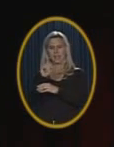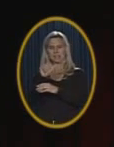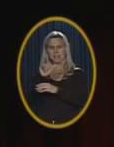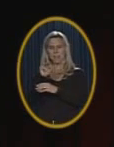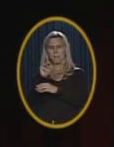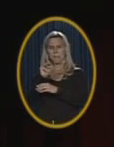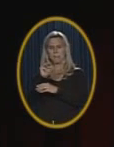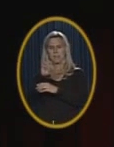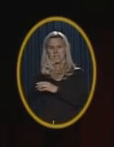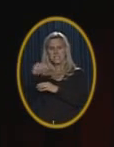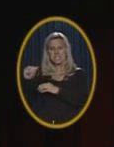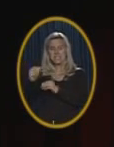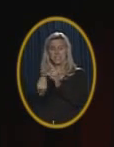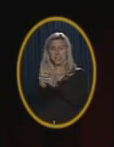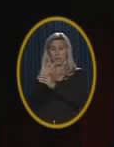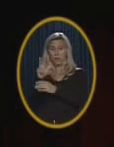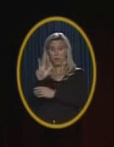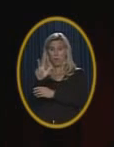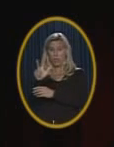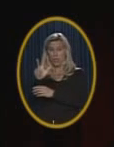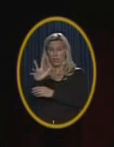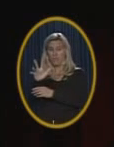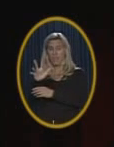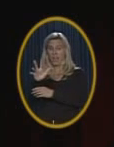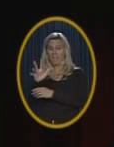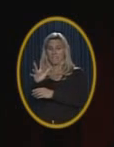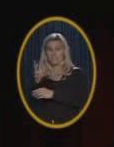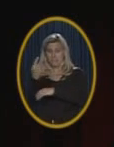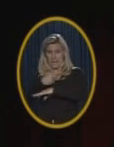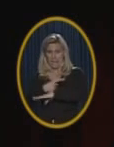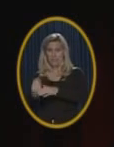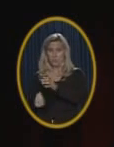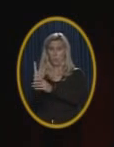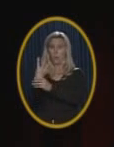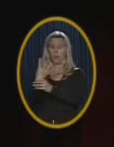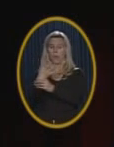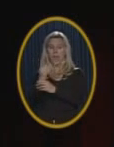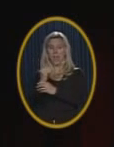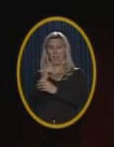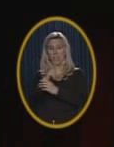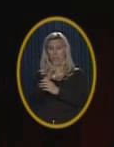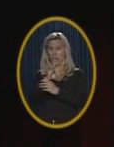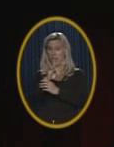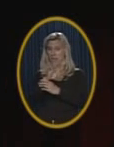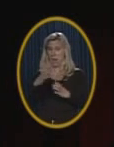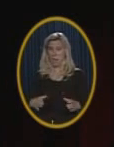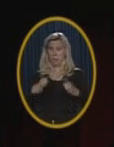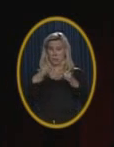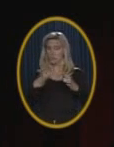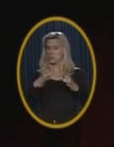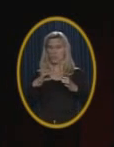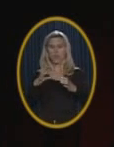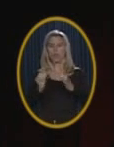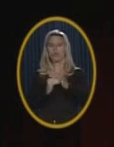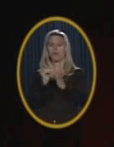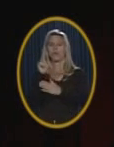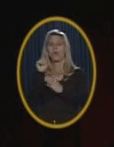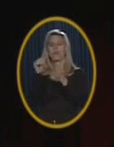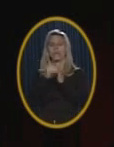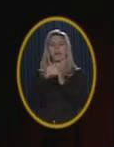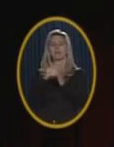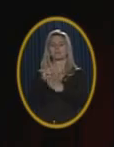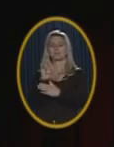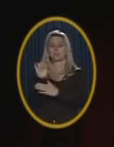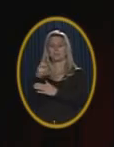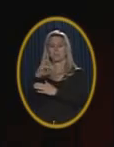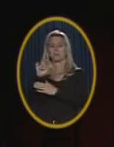They're going 45 days from seed to seed, and 38 bushels of wheat is a good crop. They're growing wheat at 1,000 bushels an acre.